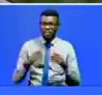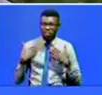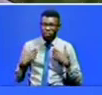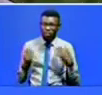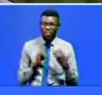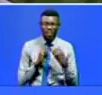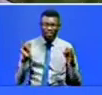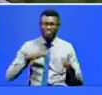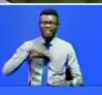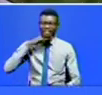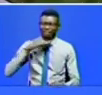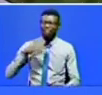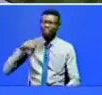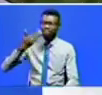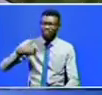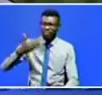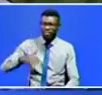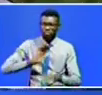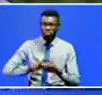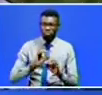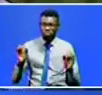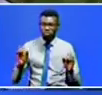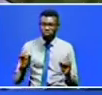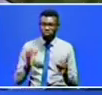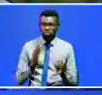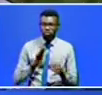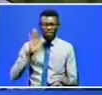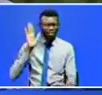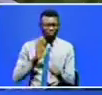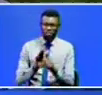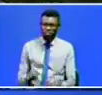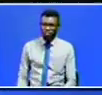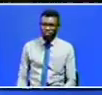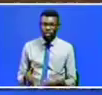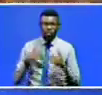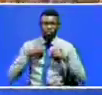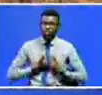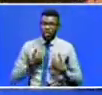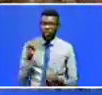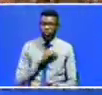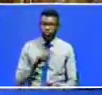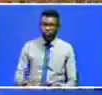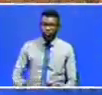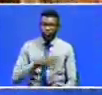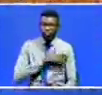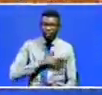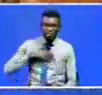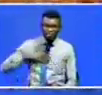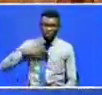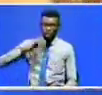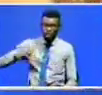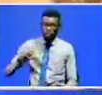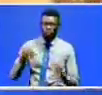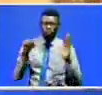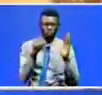people dying every other day, too much. We are fed up. Marsabit County has been